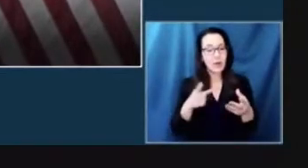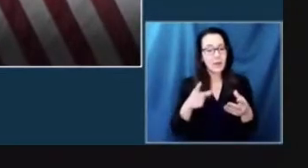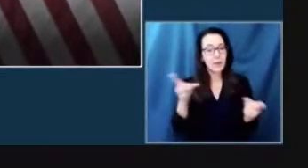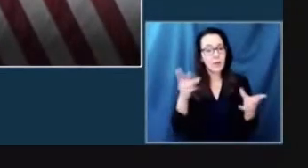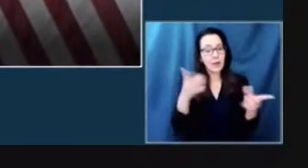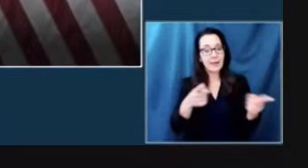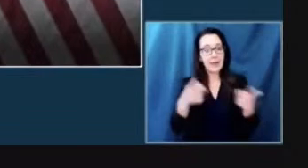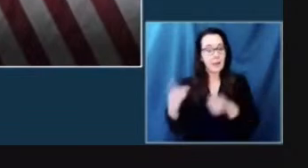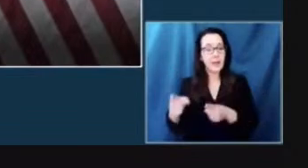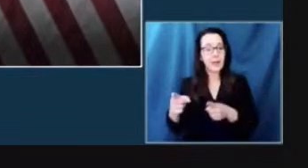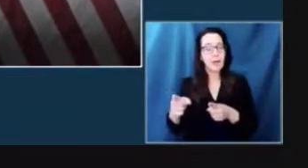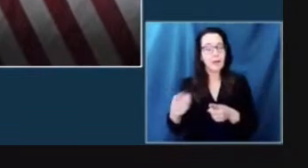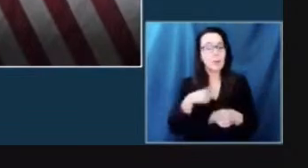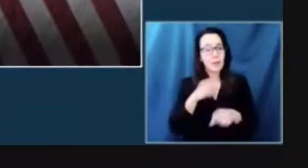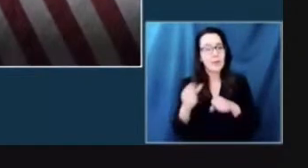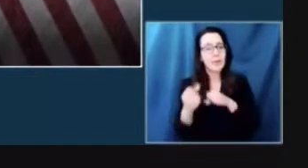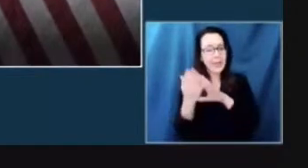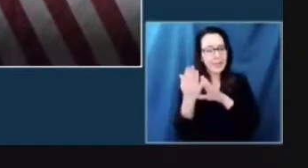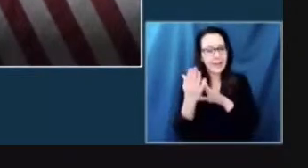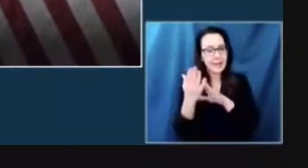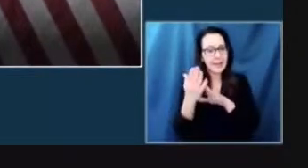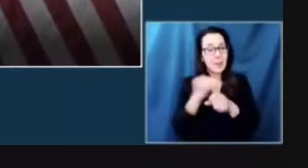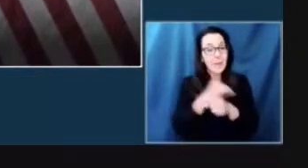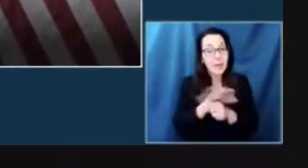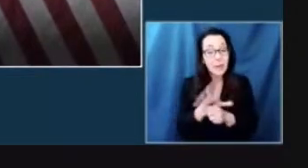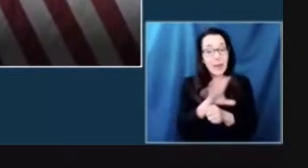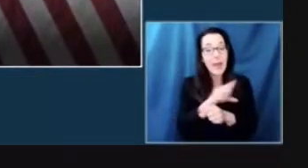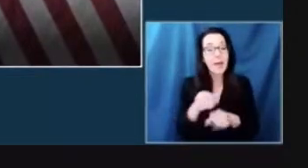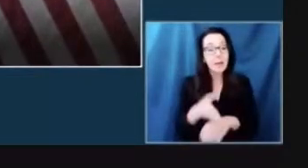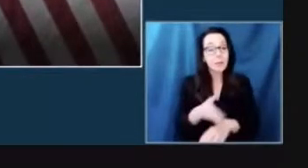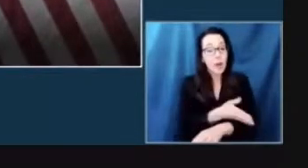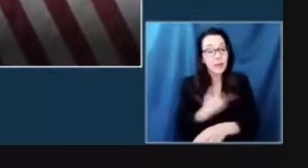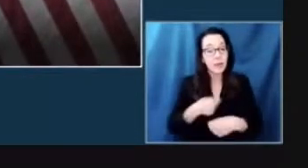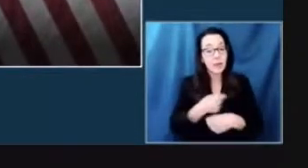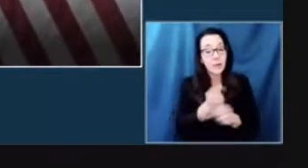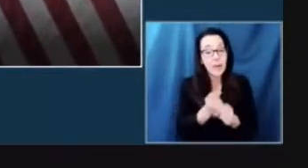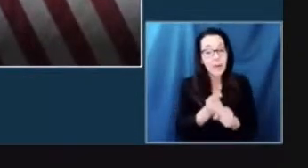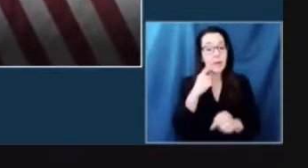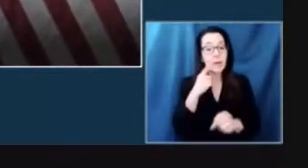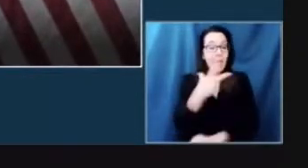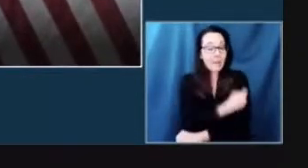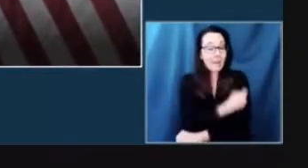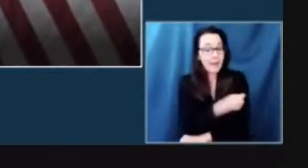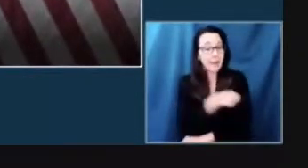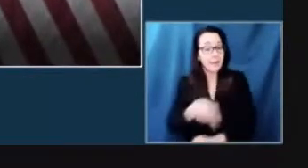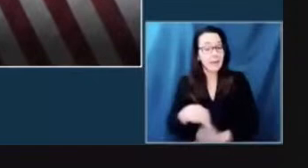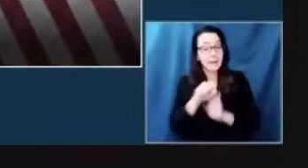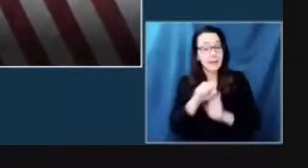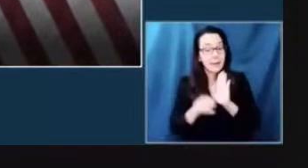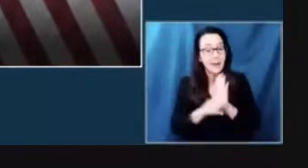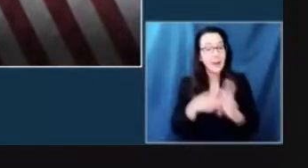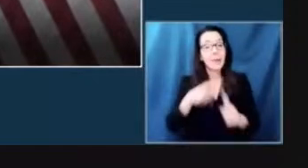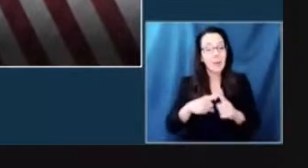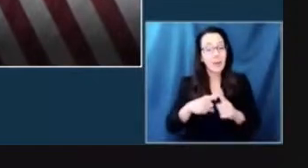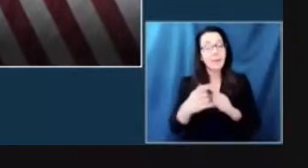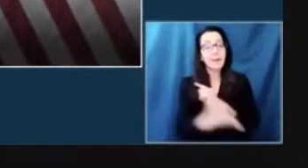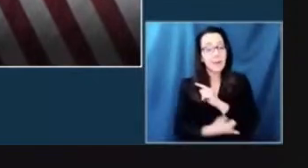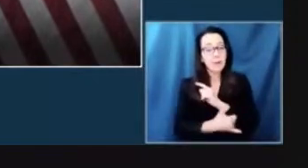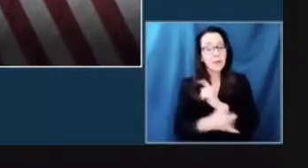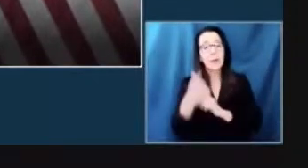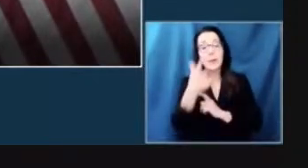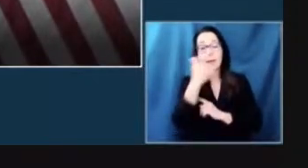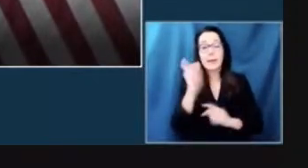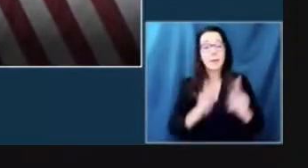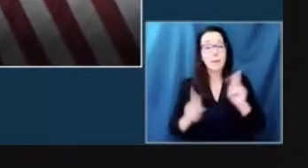the pandemic, and the progress we made in vaccinating this state and our nation. Because people voted,